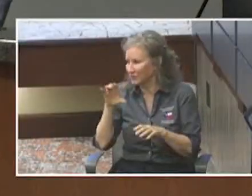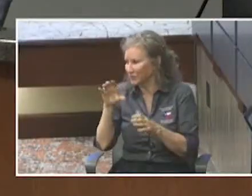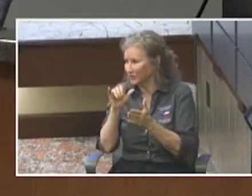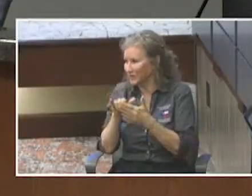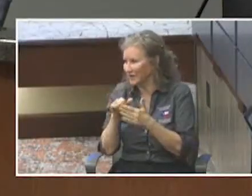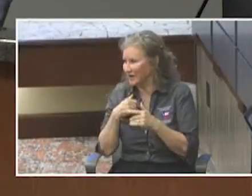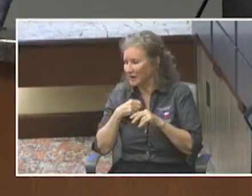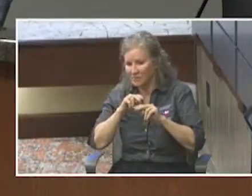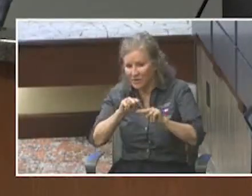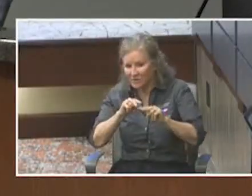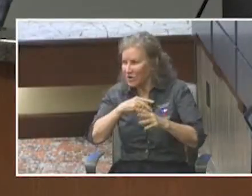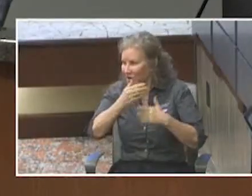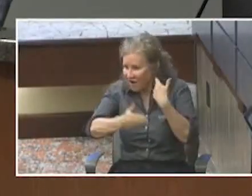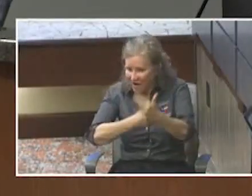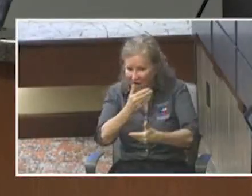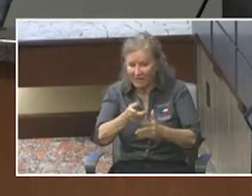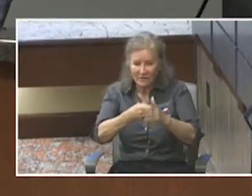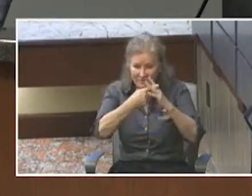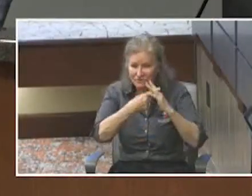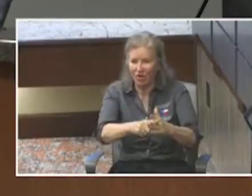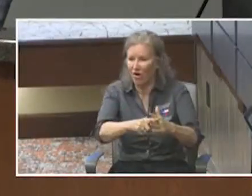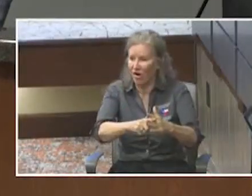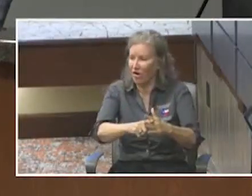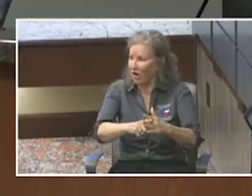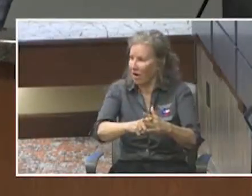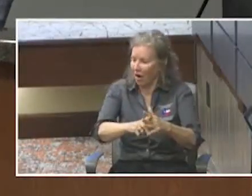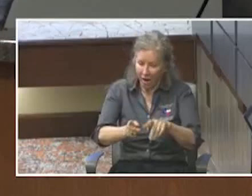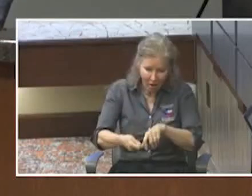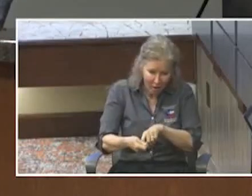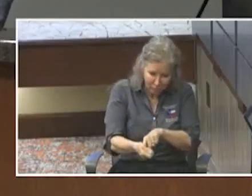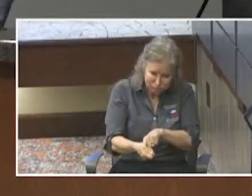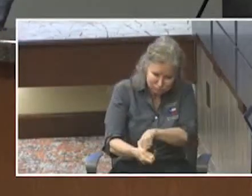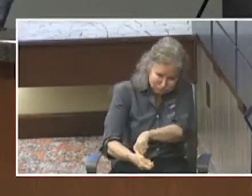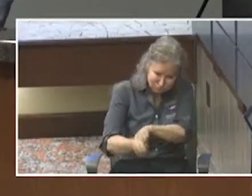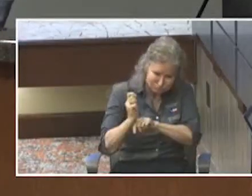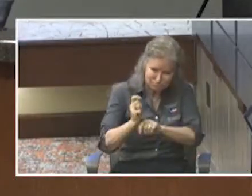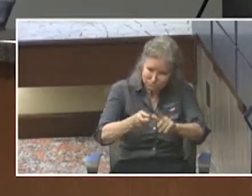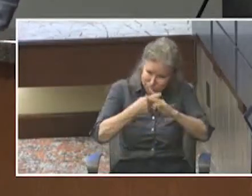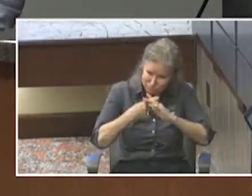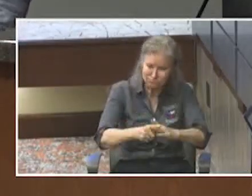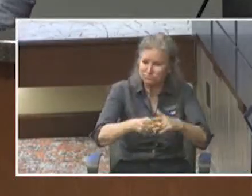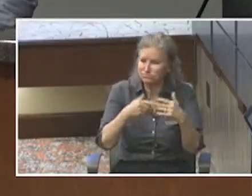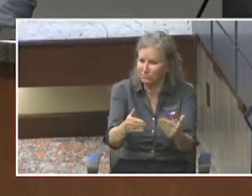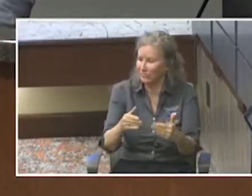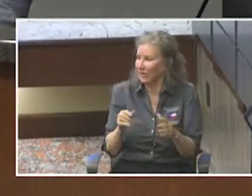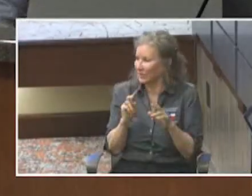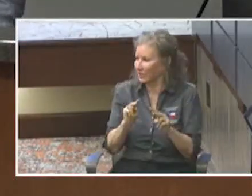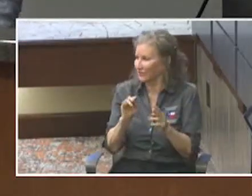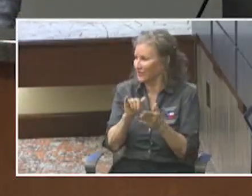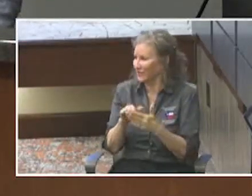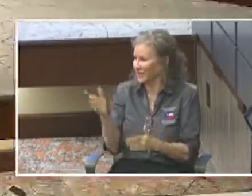to moving forward with the groundbreaking and greening that space up. So.